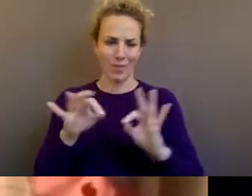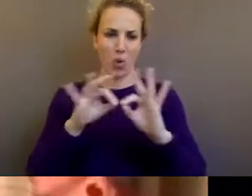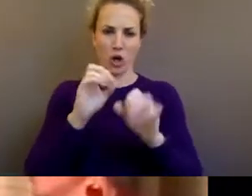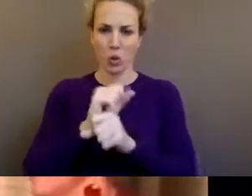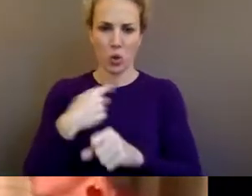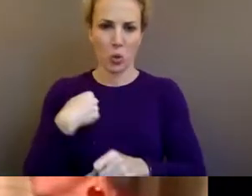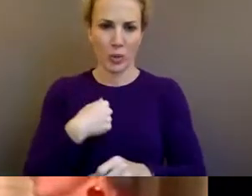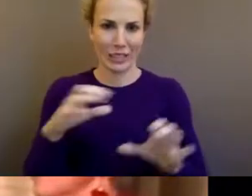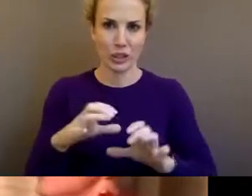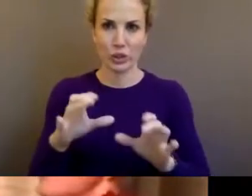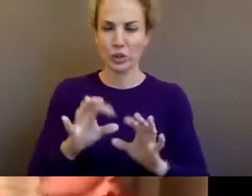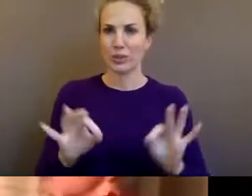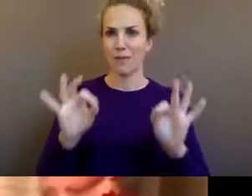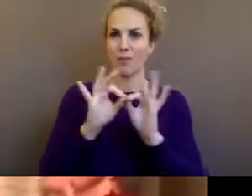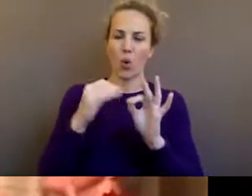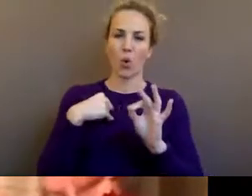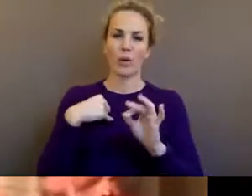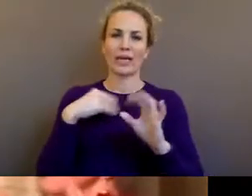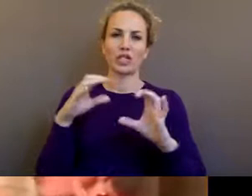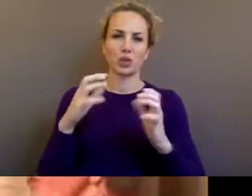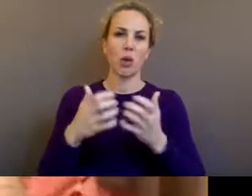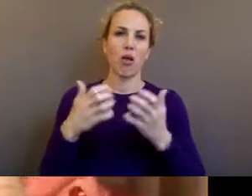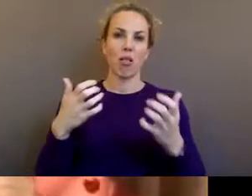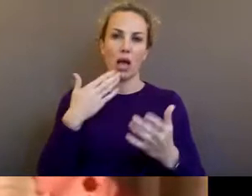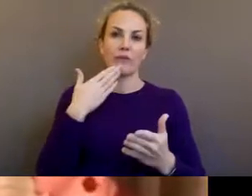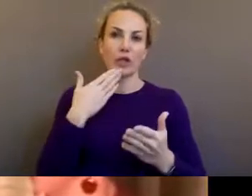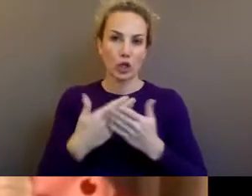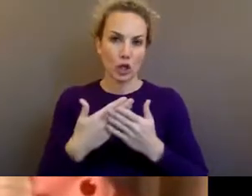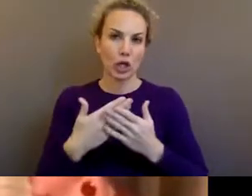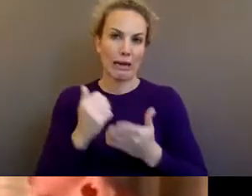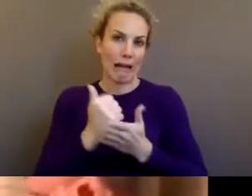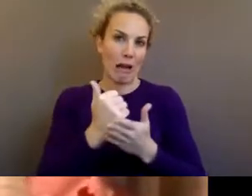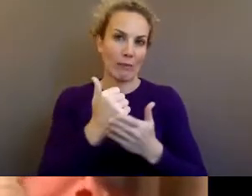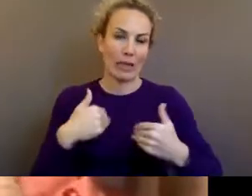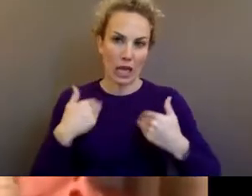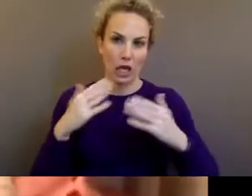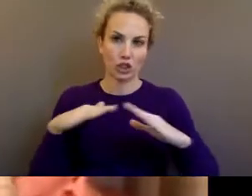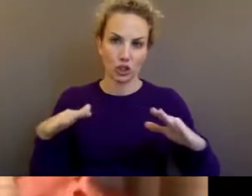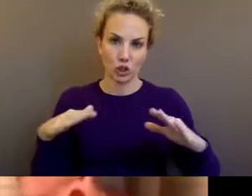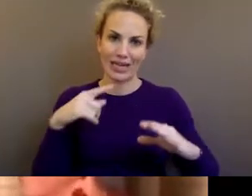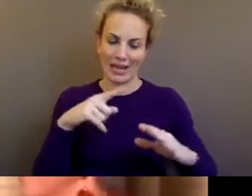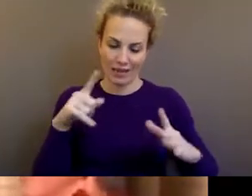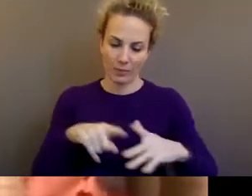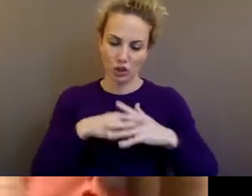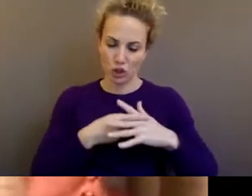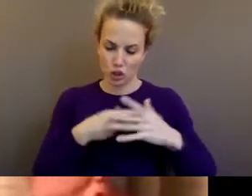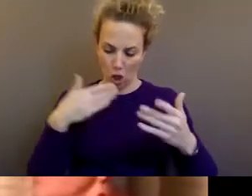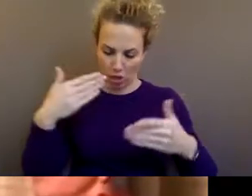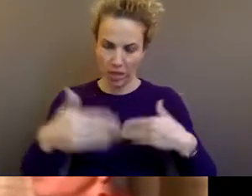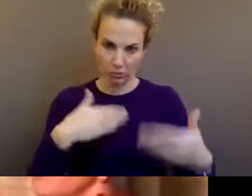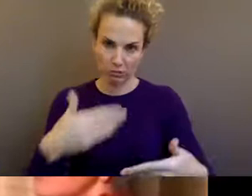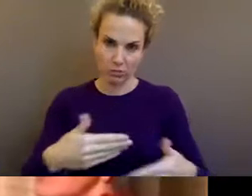important, and because we can do so much good for young children in getting them started